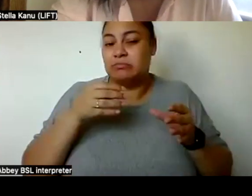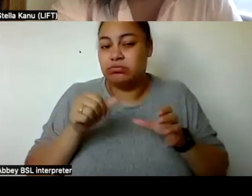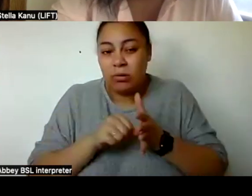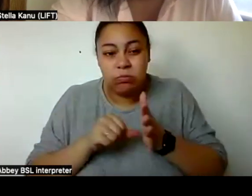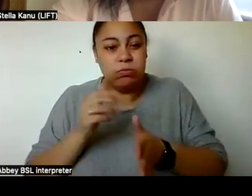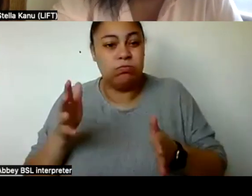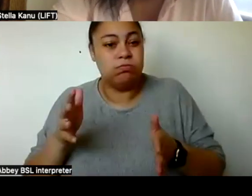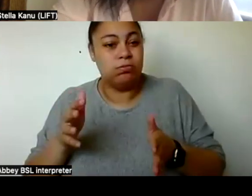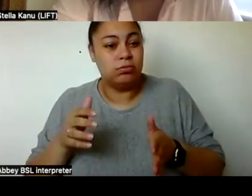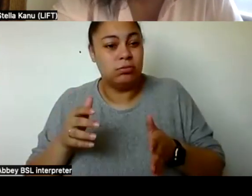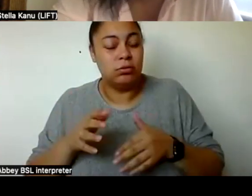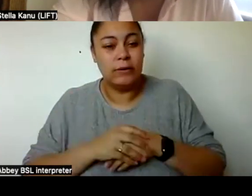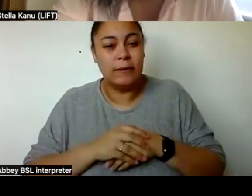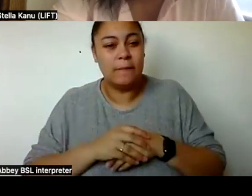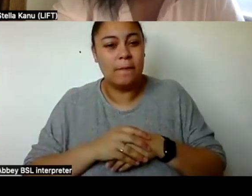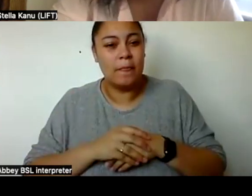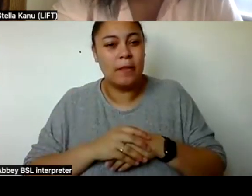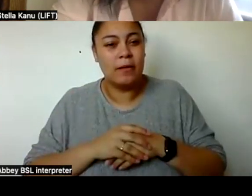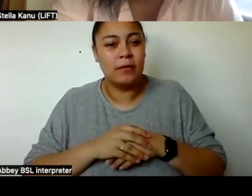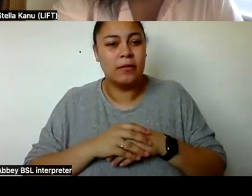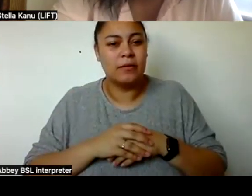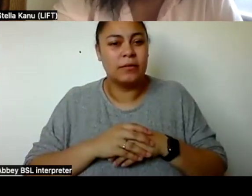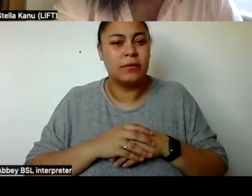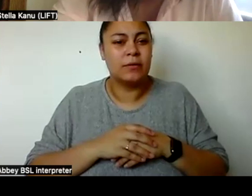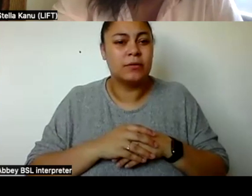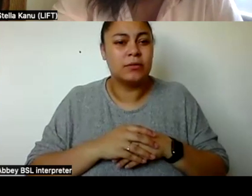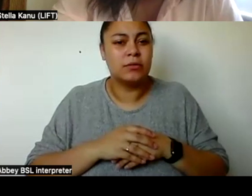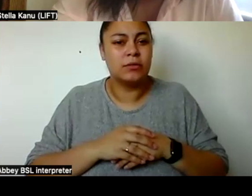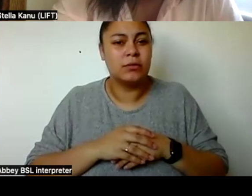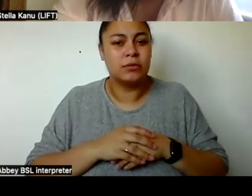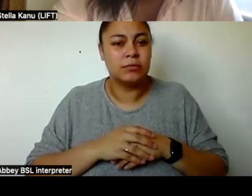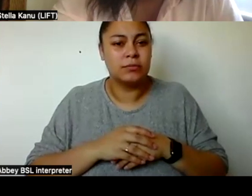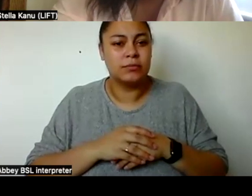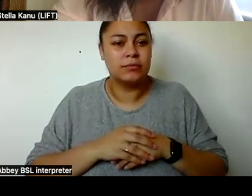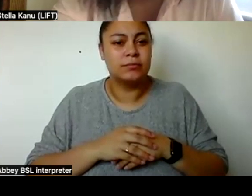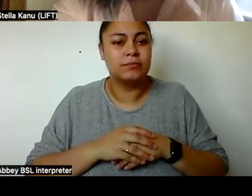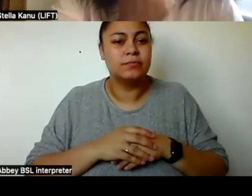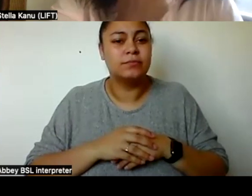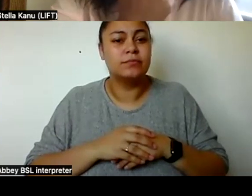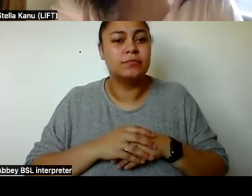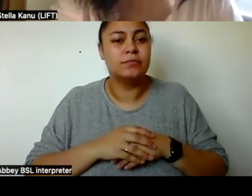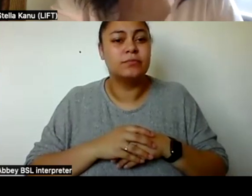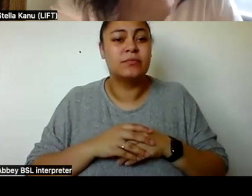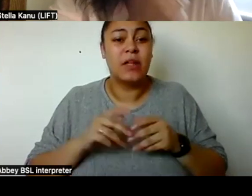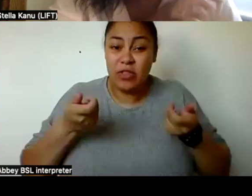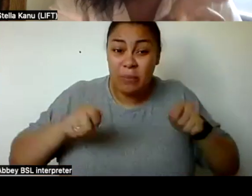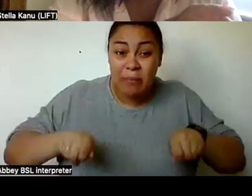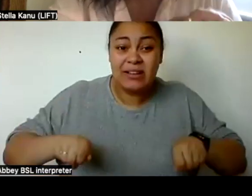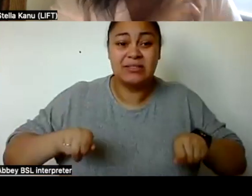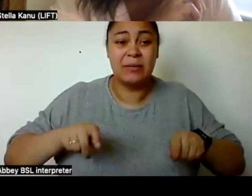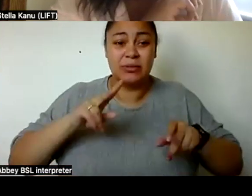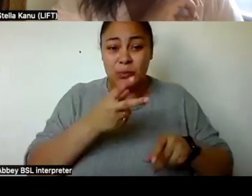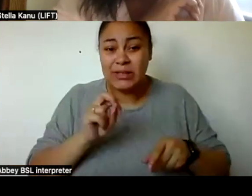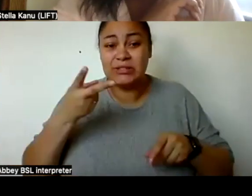something again about, you know, in this even more sharply during the pandemic, but in 2020,